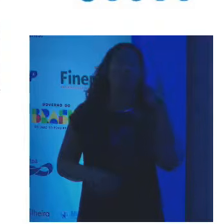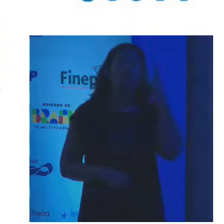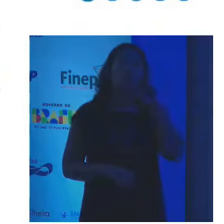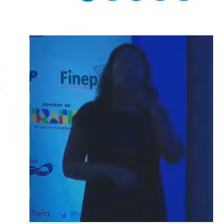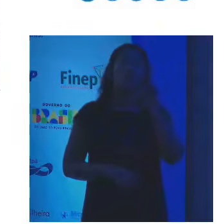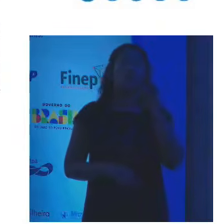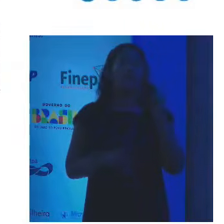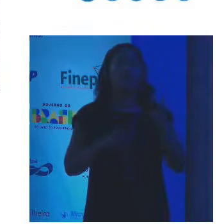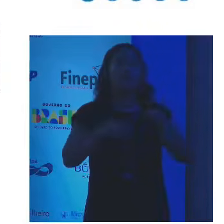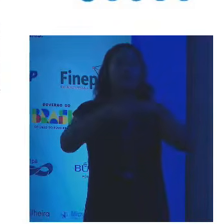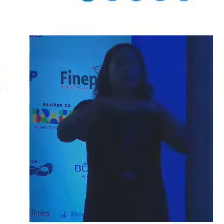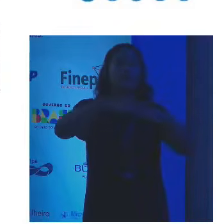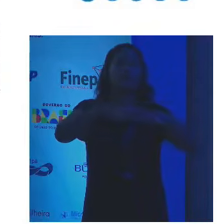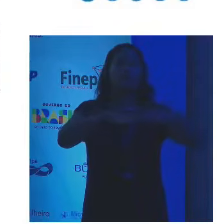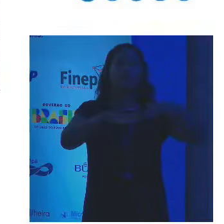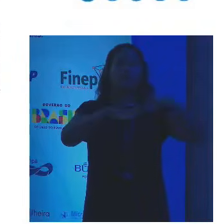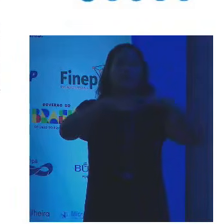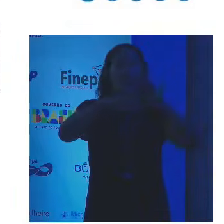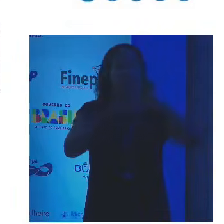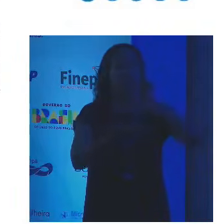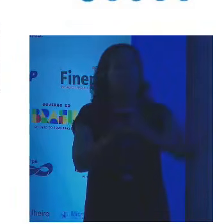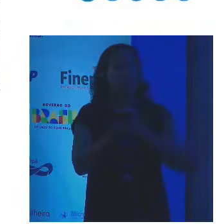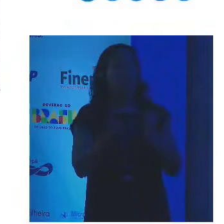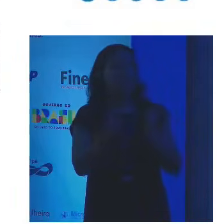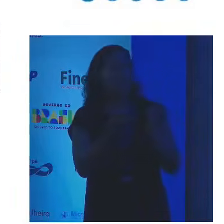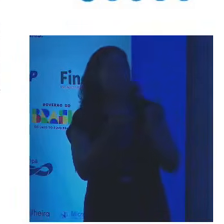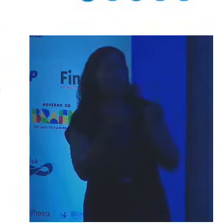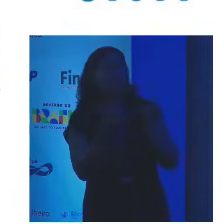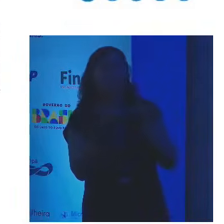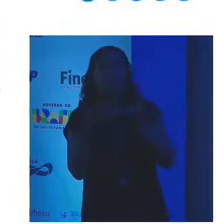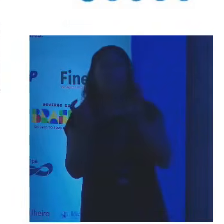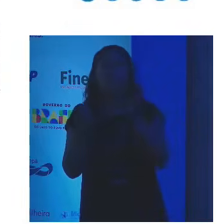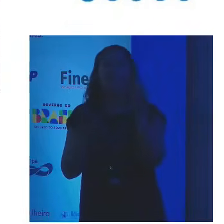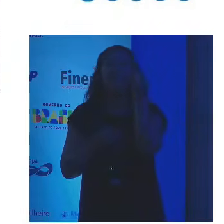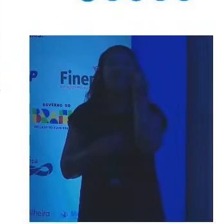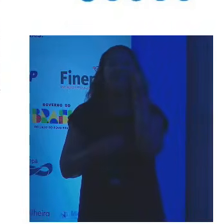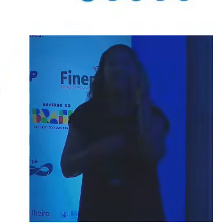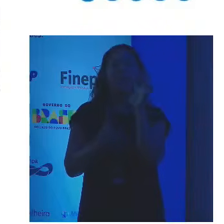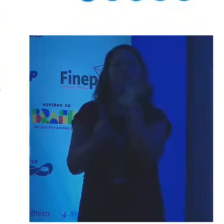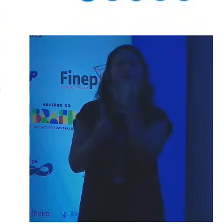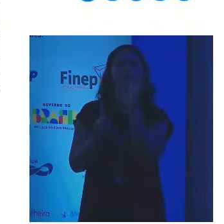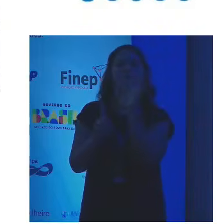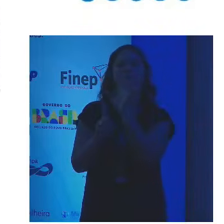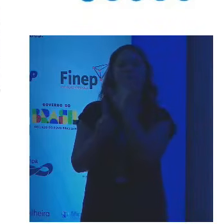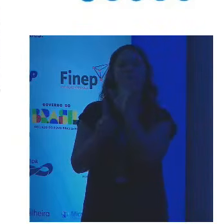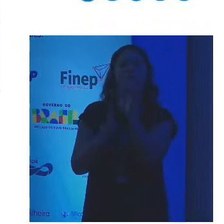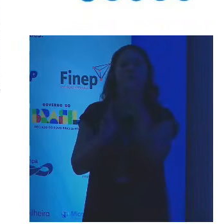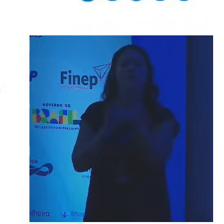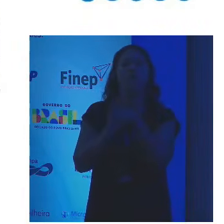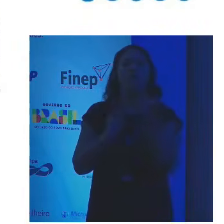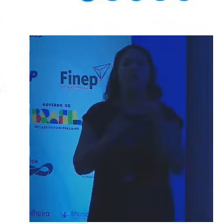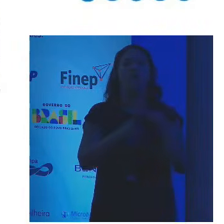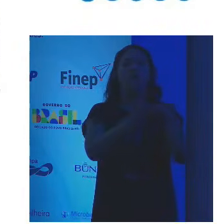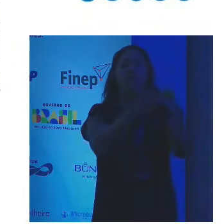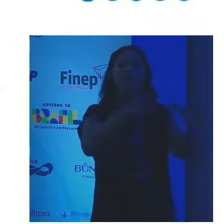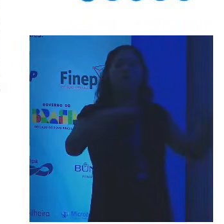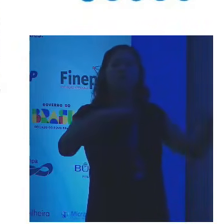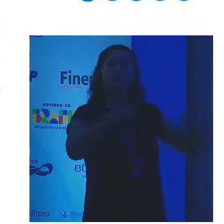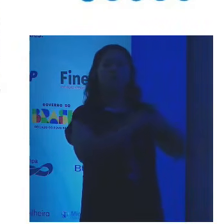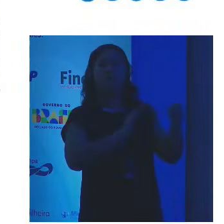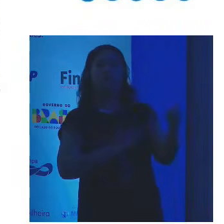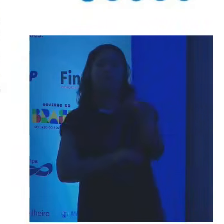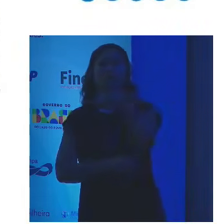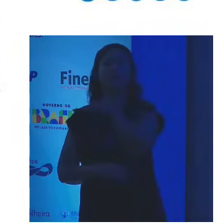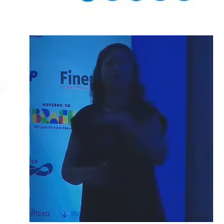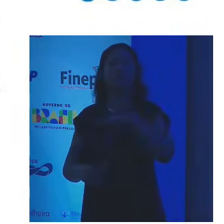realistic. You're diving into that. And you're testing the influence of this wind farm on the turbidity, just to see if there is an impact. And then you have